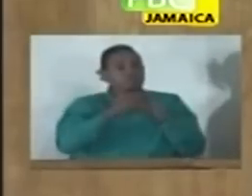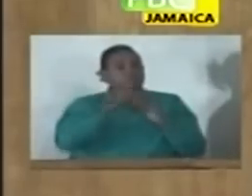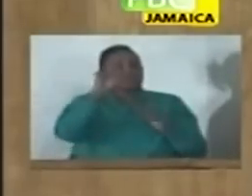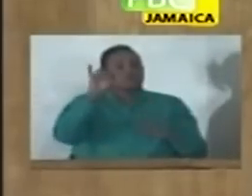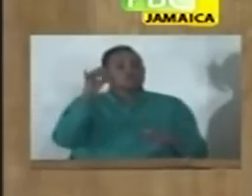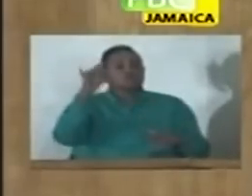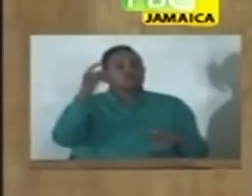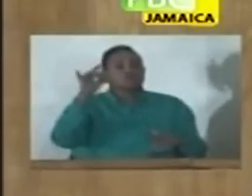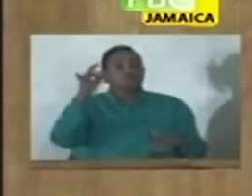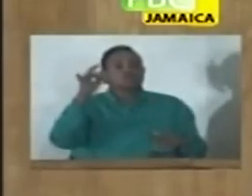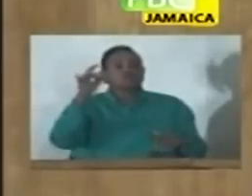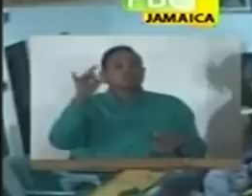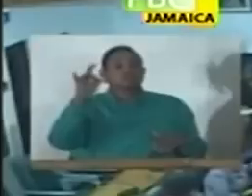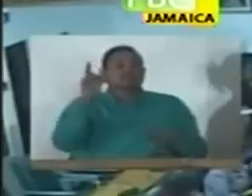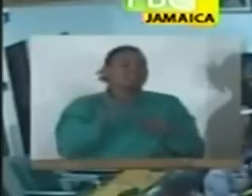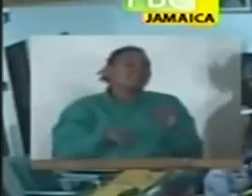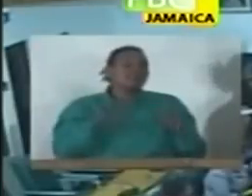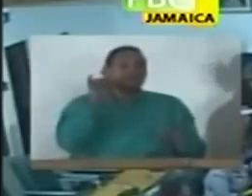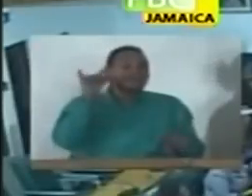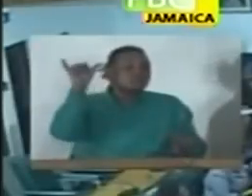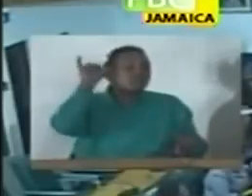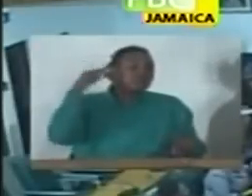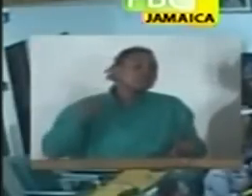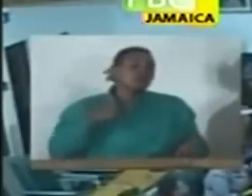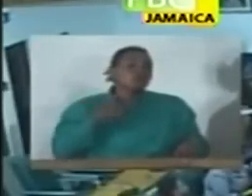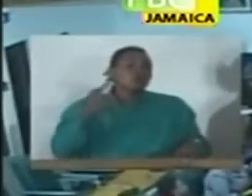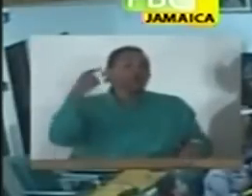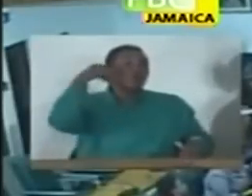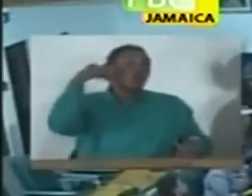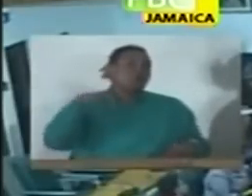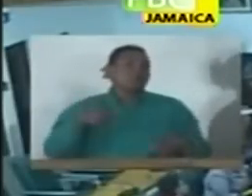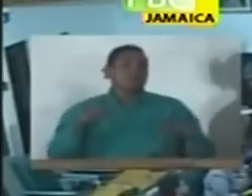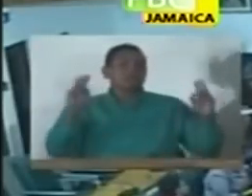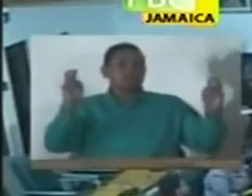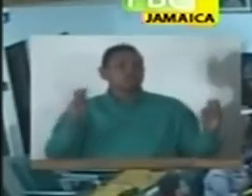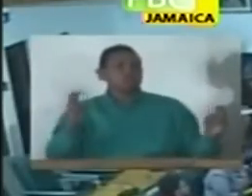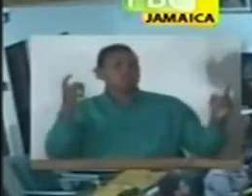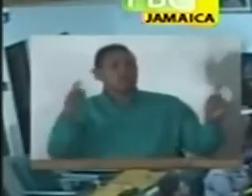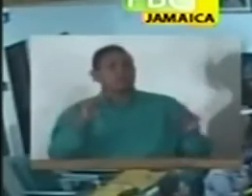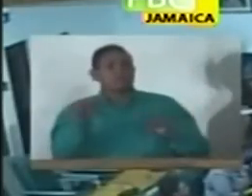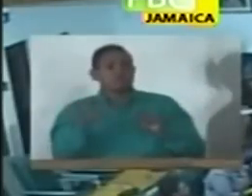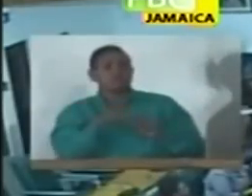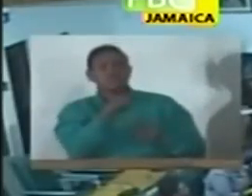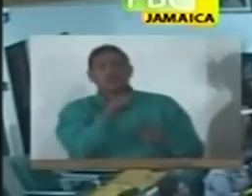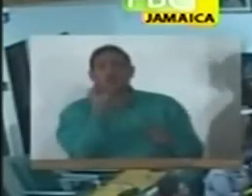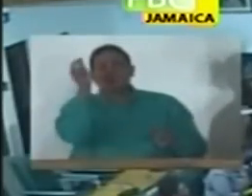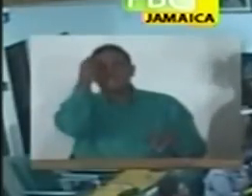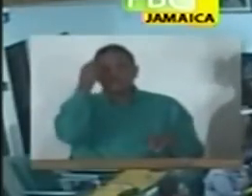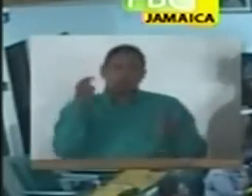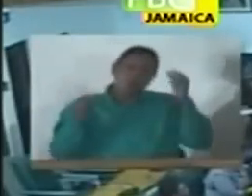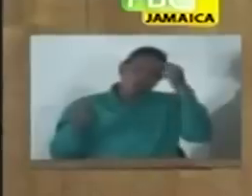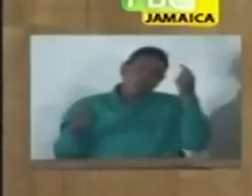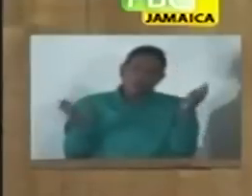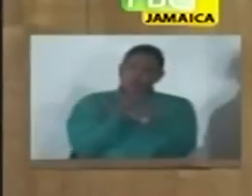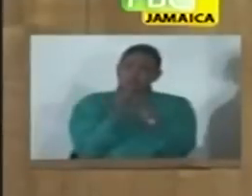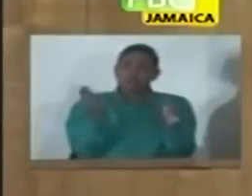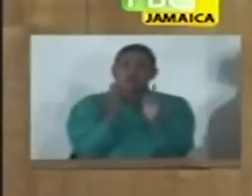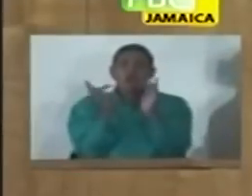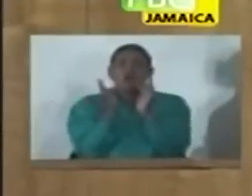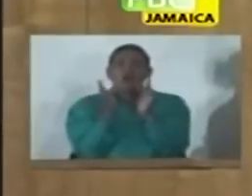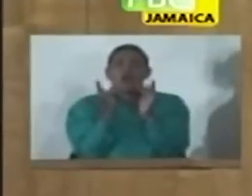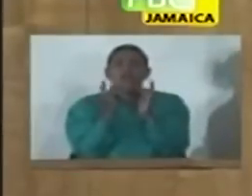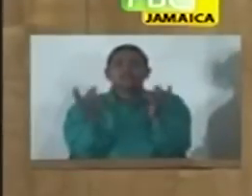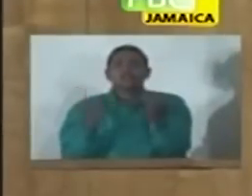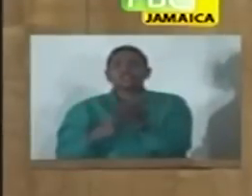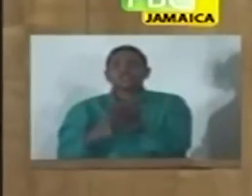2018. It can't be that is yesterday we heard about this thing when these people, when government-to-government contact must have taken